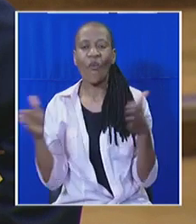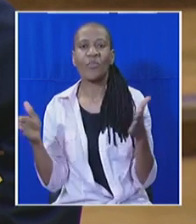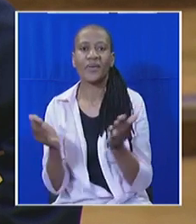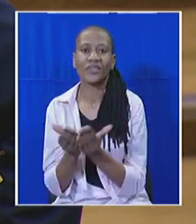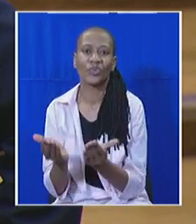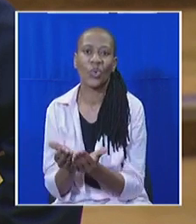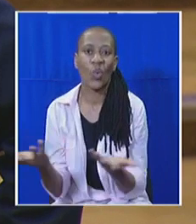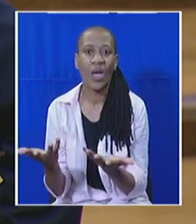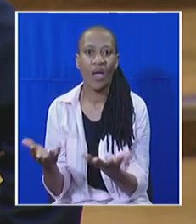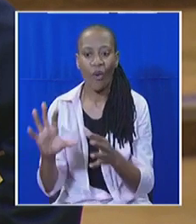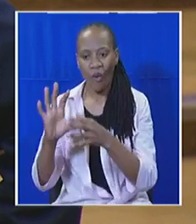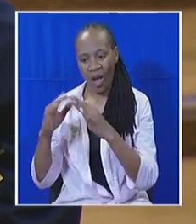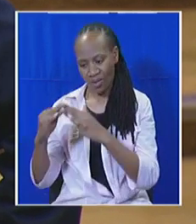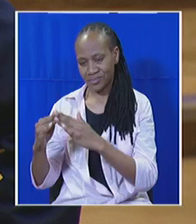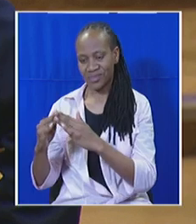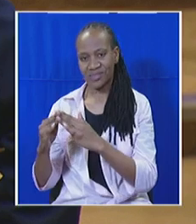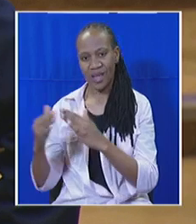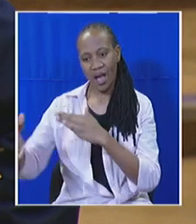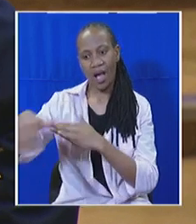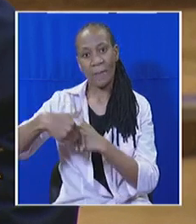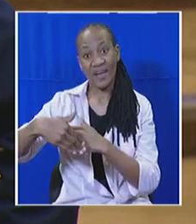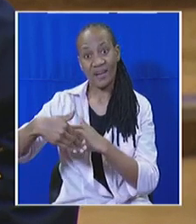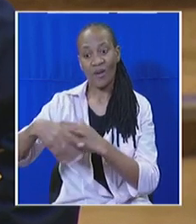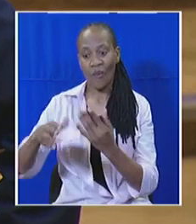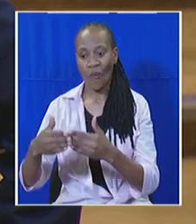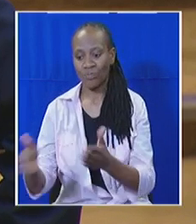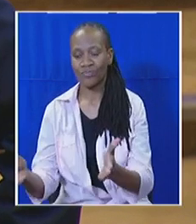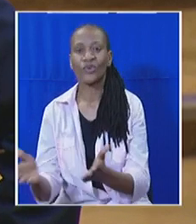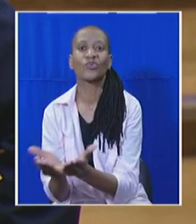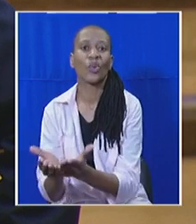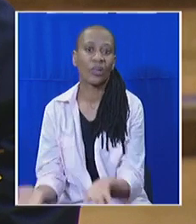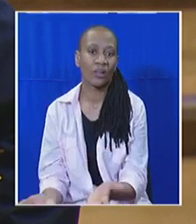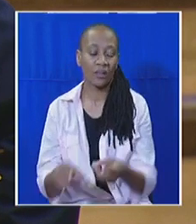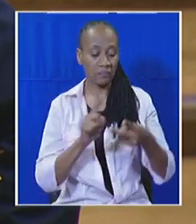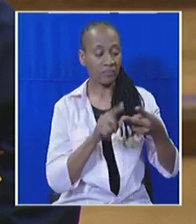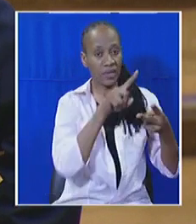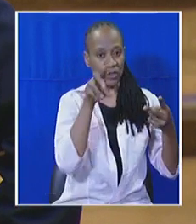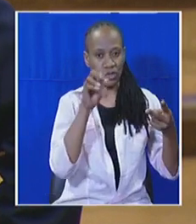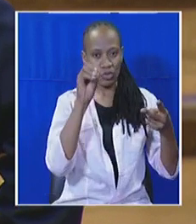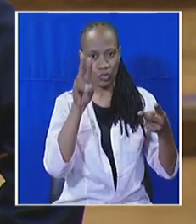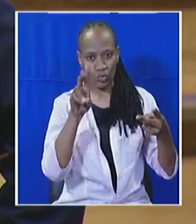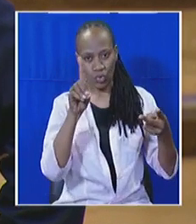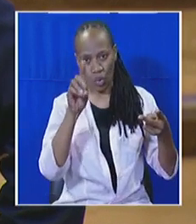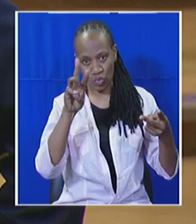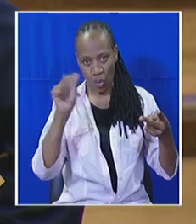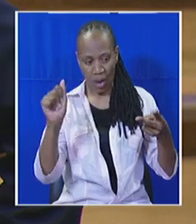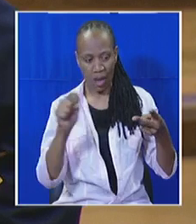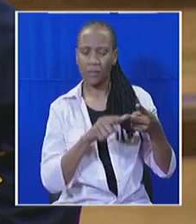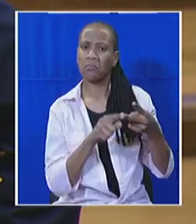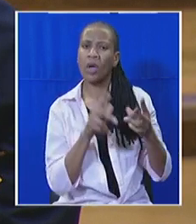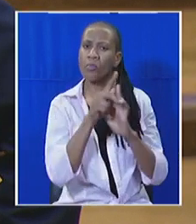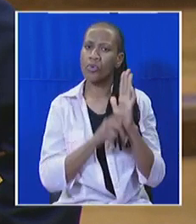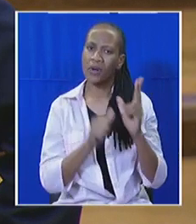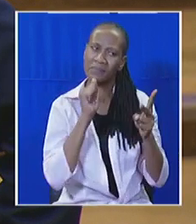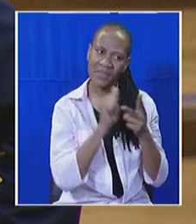township home at Woma in Port Elizabeth, while Zodo was recognized for her Maro Masakane program, which